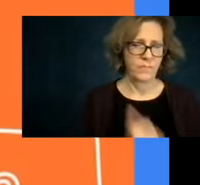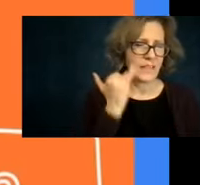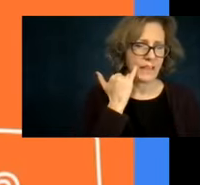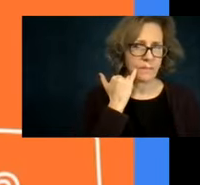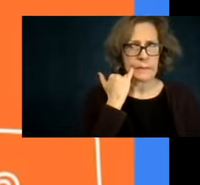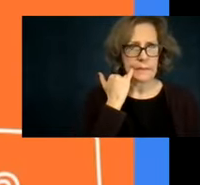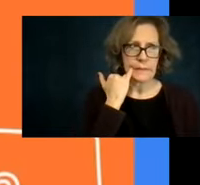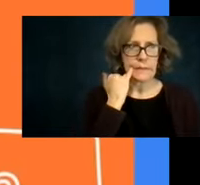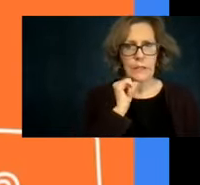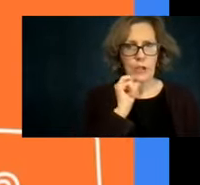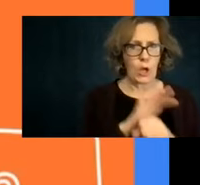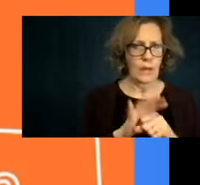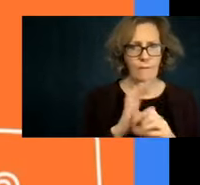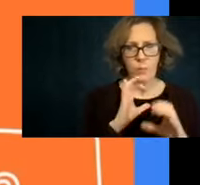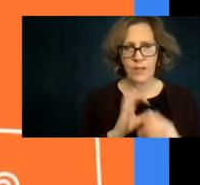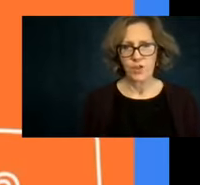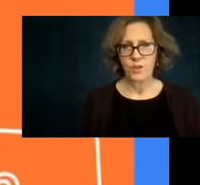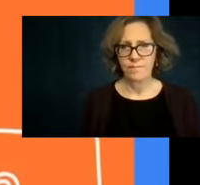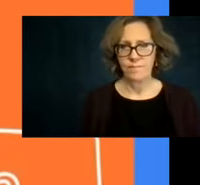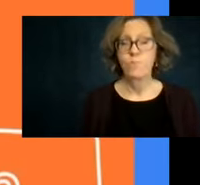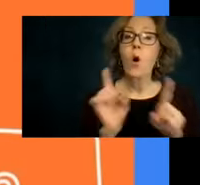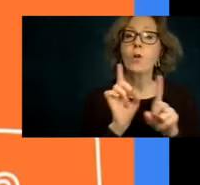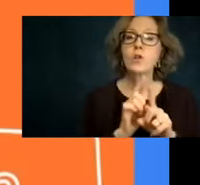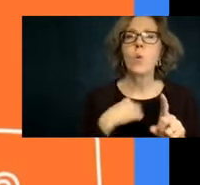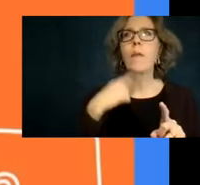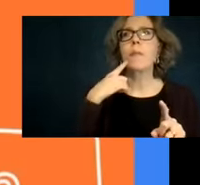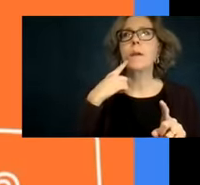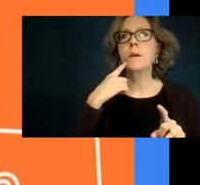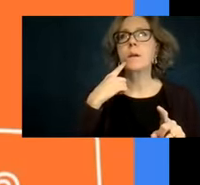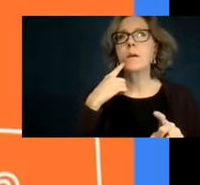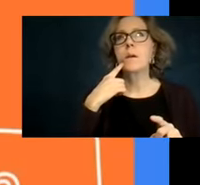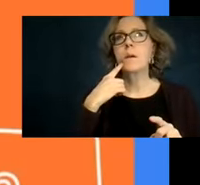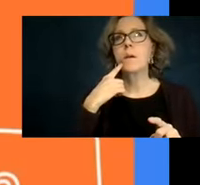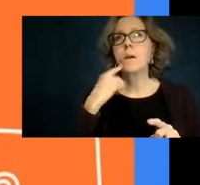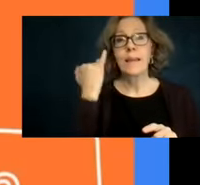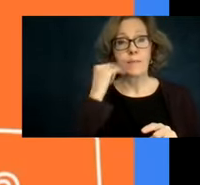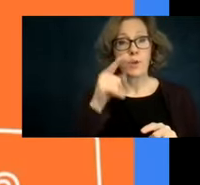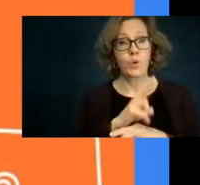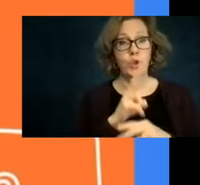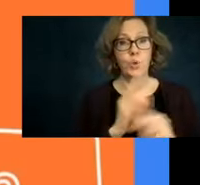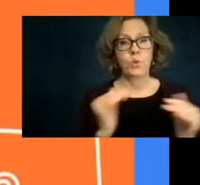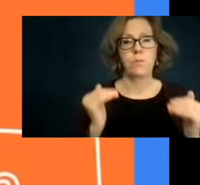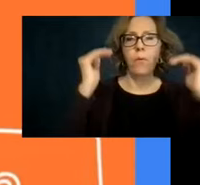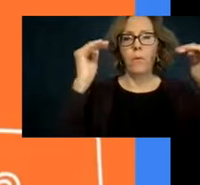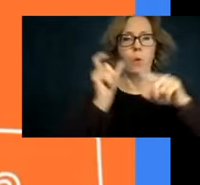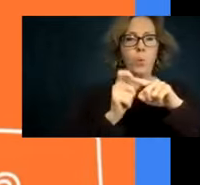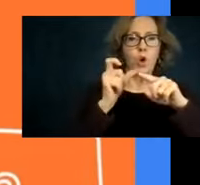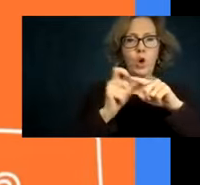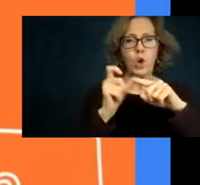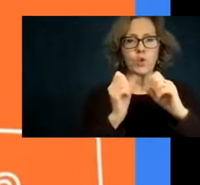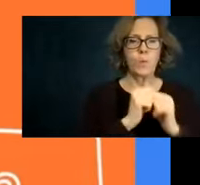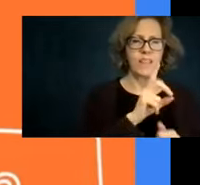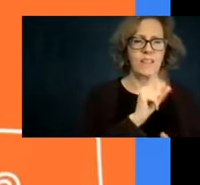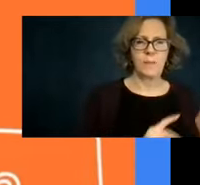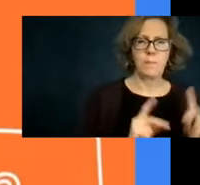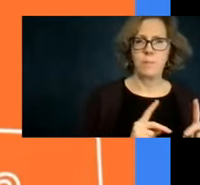communication. But I also think that if you're going to use high terms with people with disabilities, how would